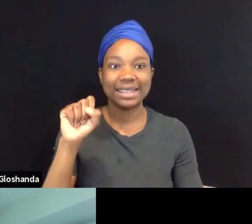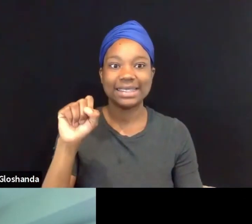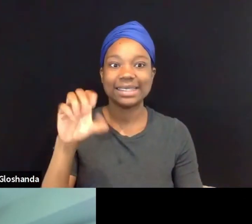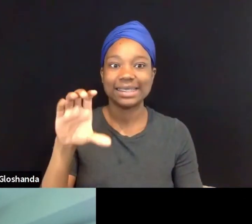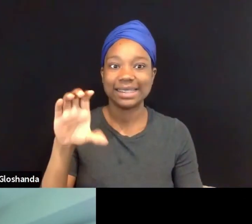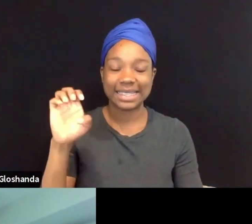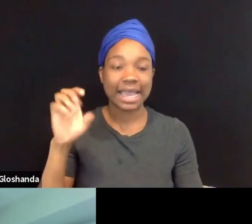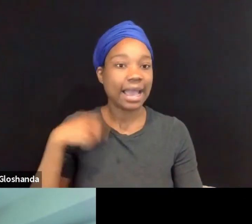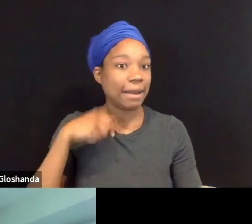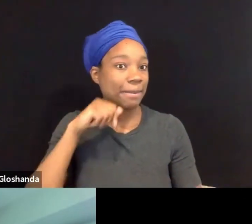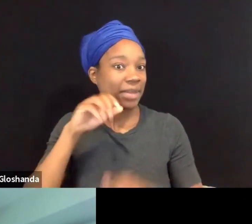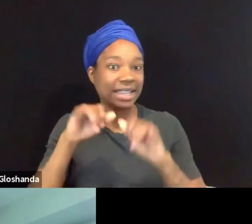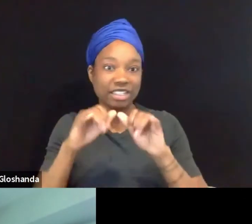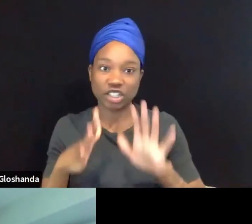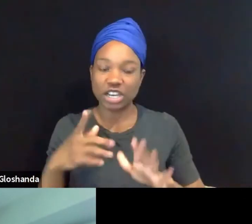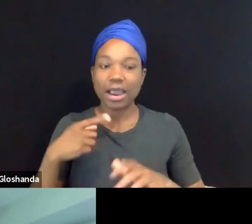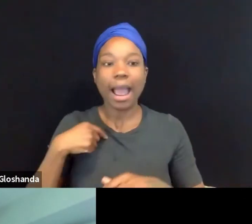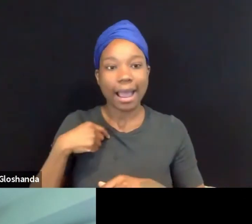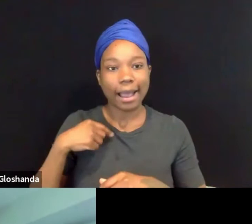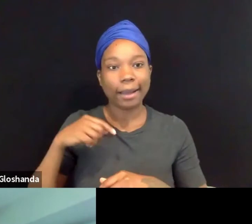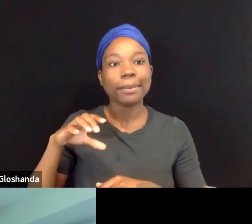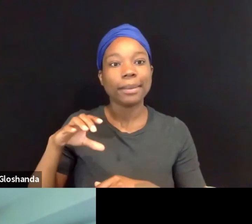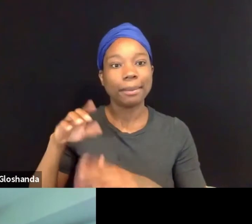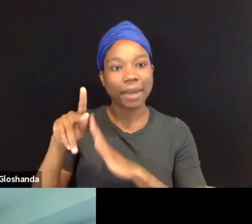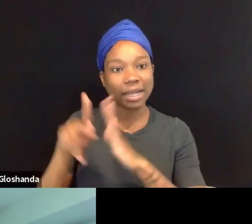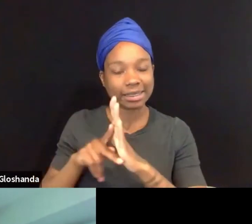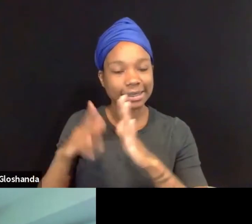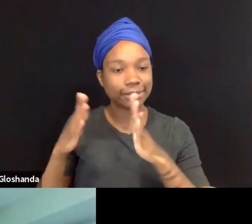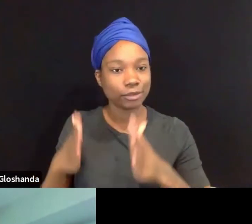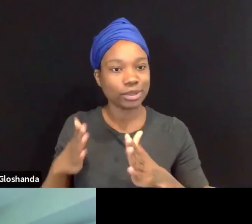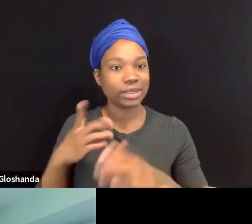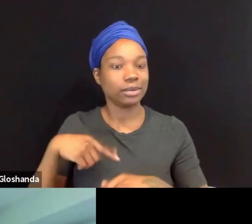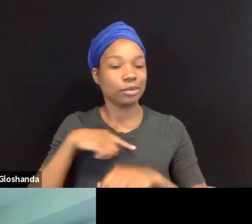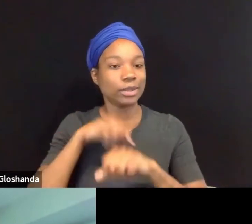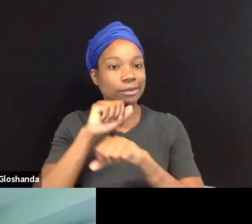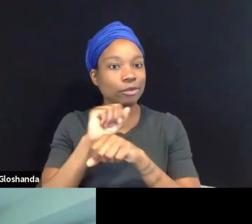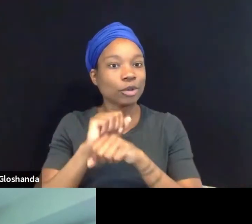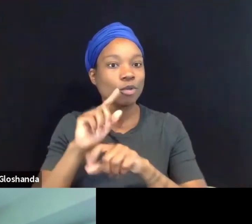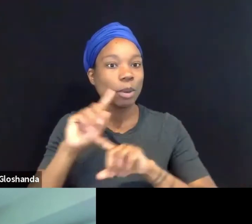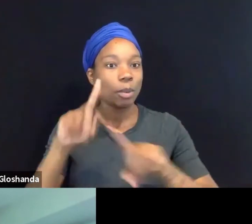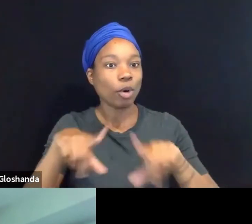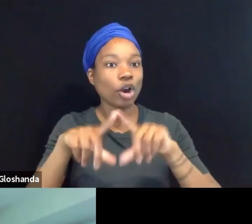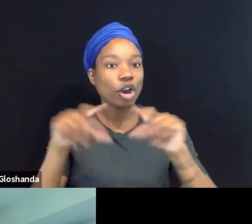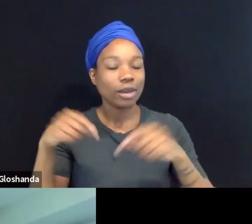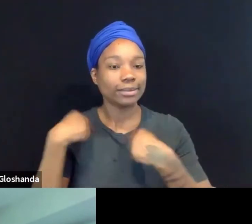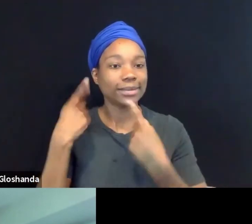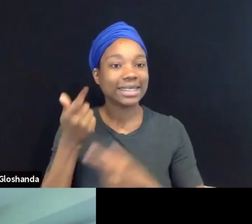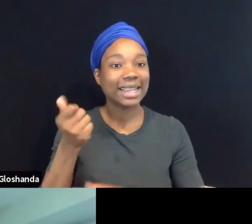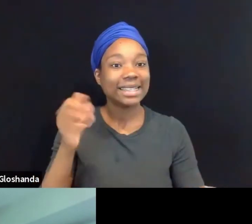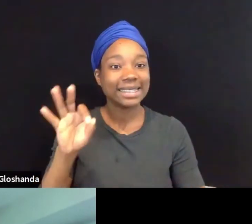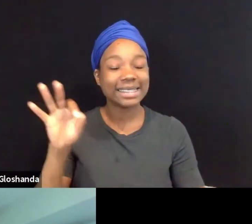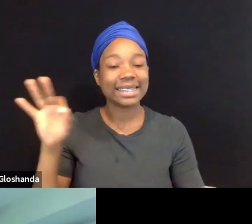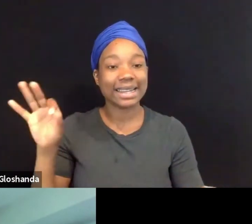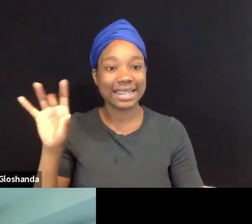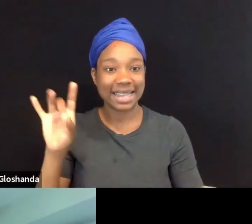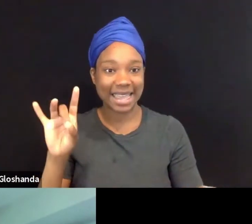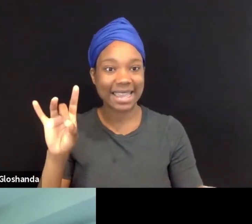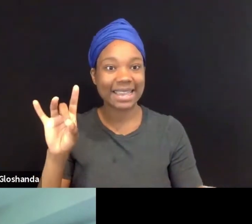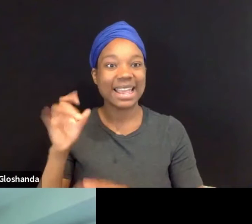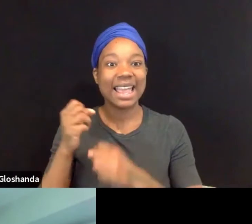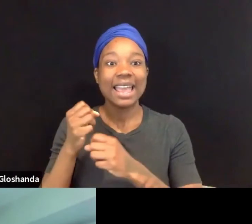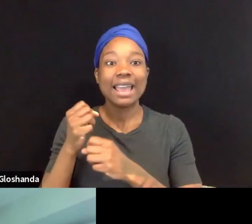person. But we've been doing the report card since 1998, once every 4 years. And it's really designed